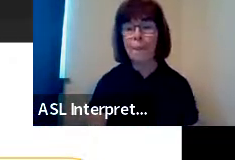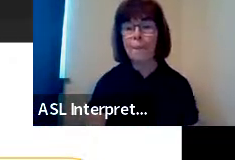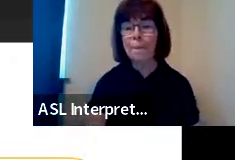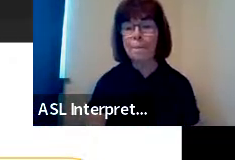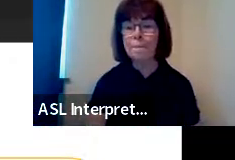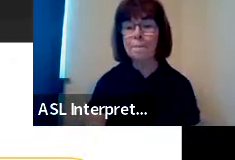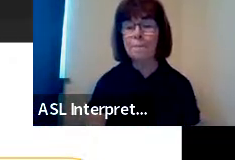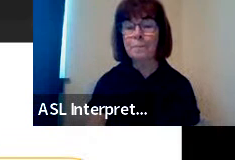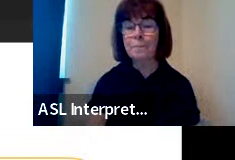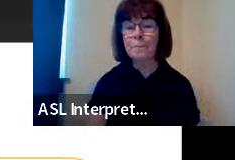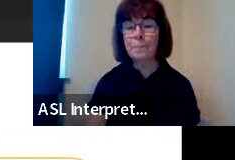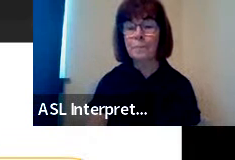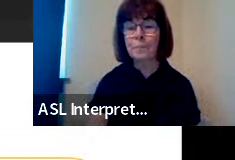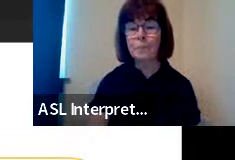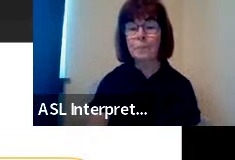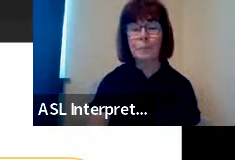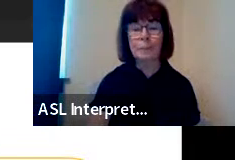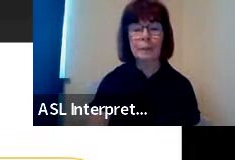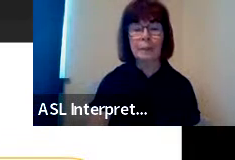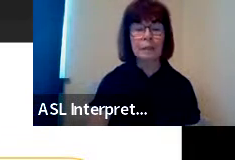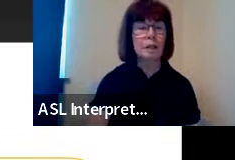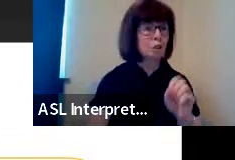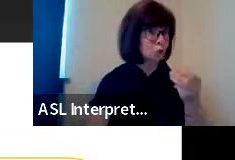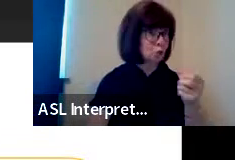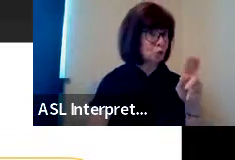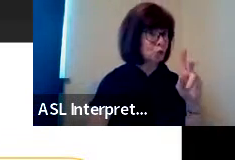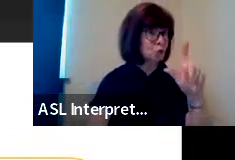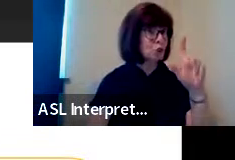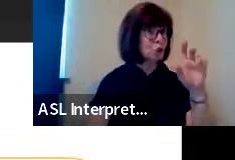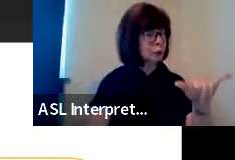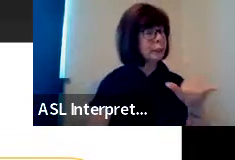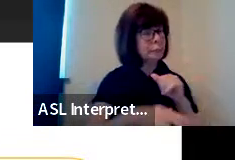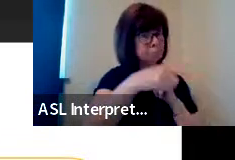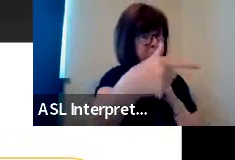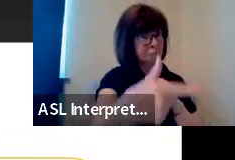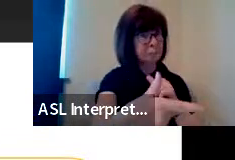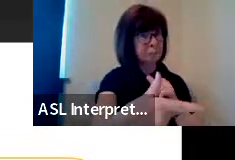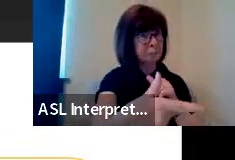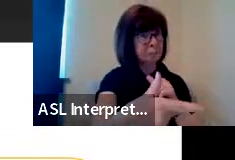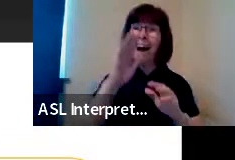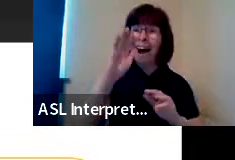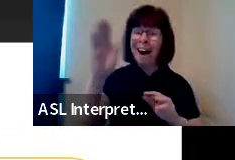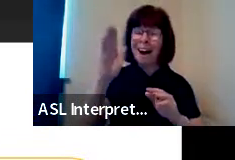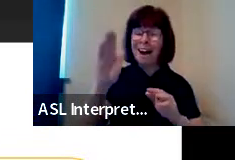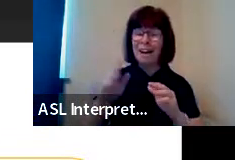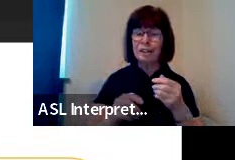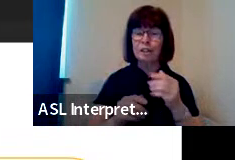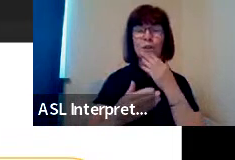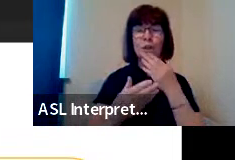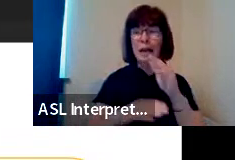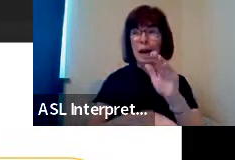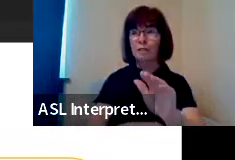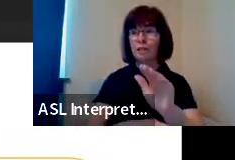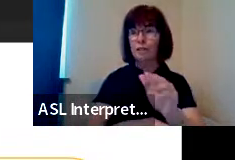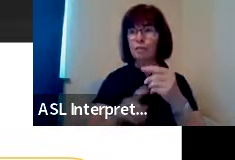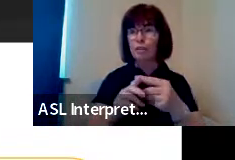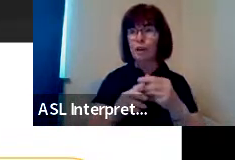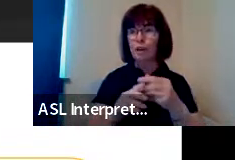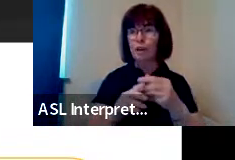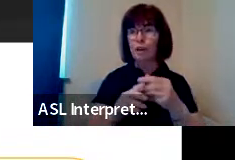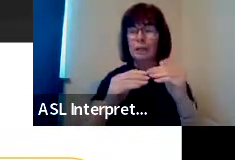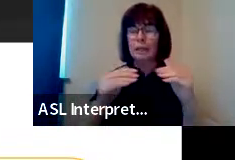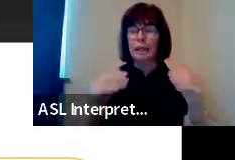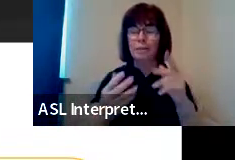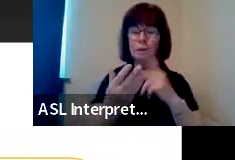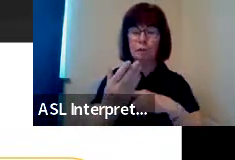Hi, good afternoon, Shirley from Street Level Health Project. What I've seen in the community and based on also